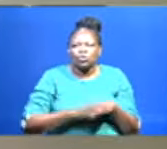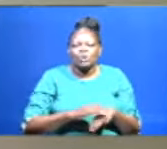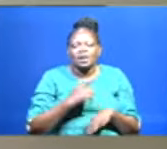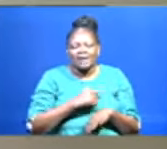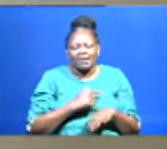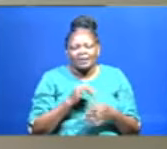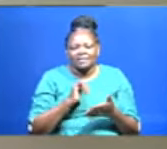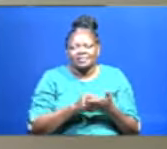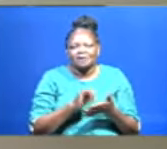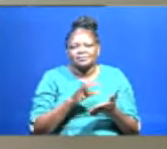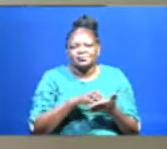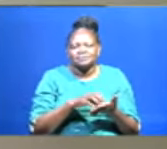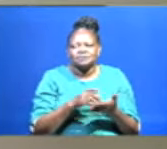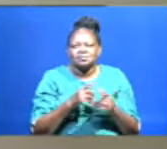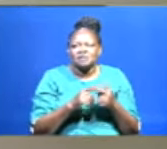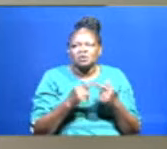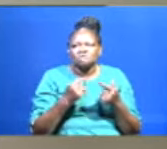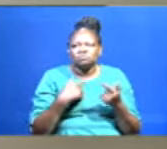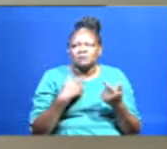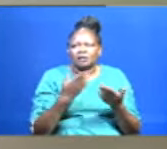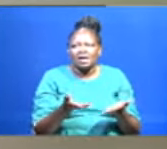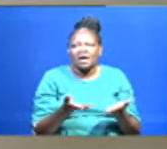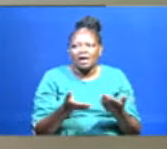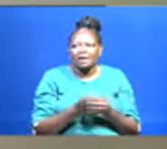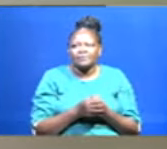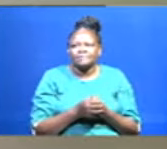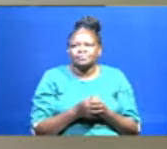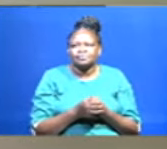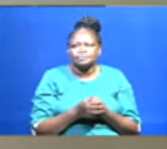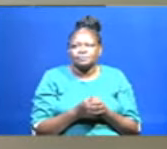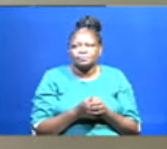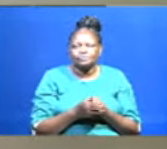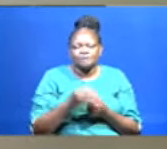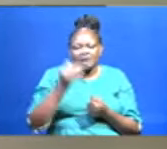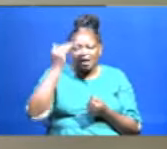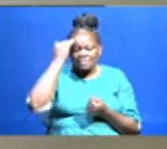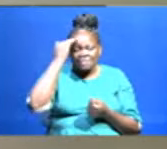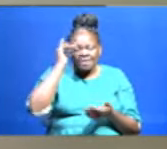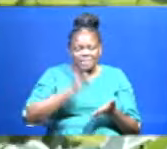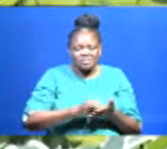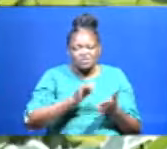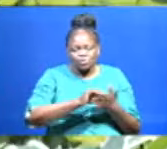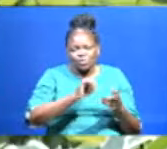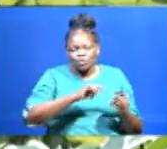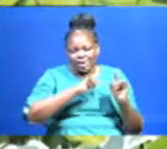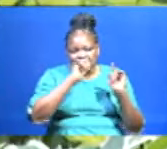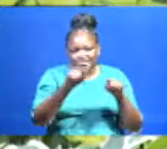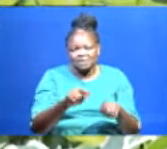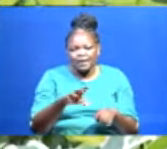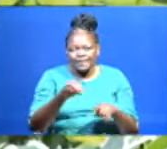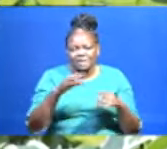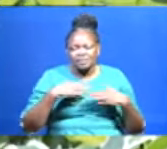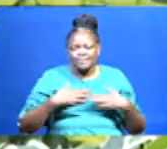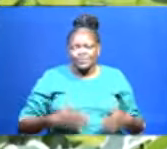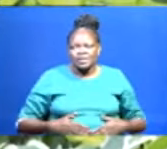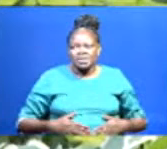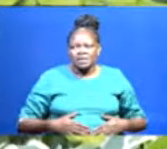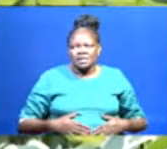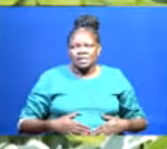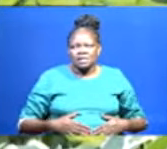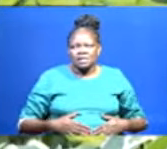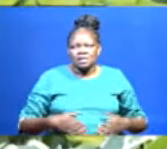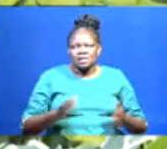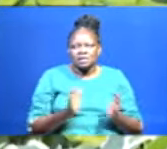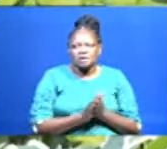case, I was on the other side of Eritrea. I remember we went, collected the body, and handed